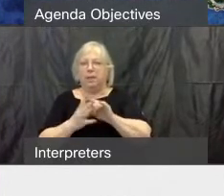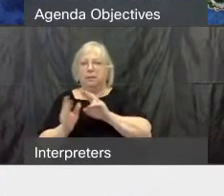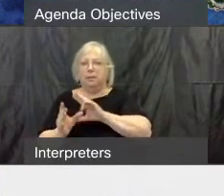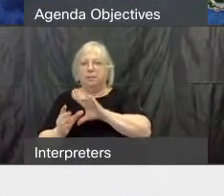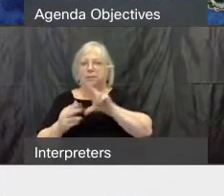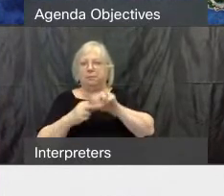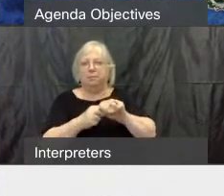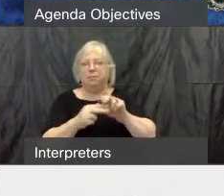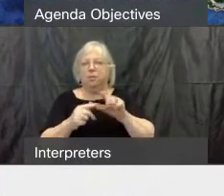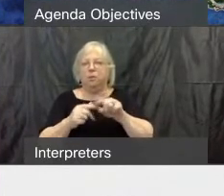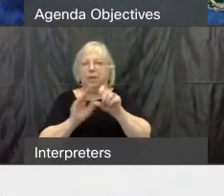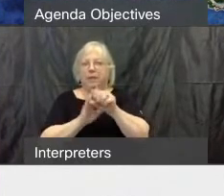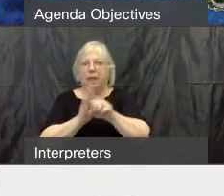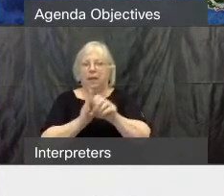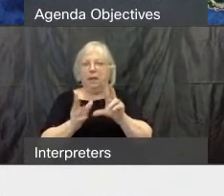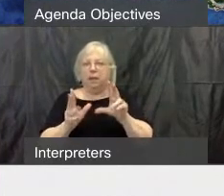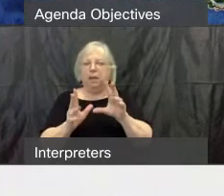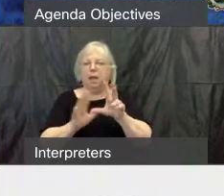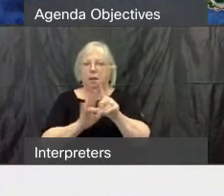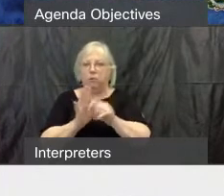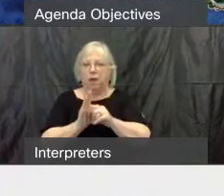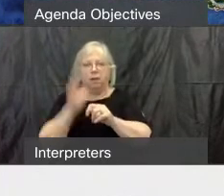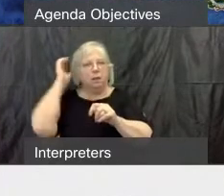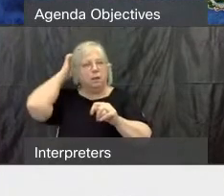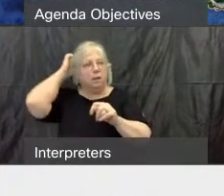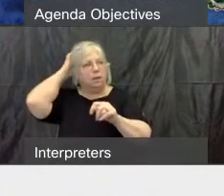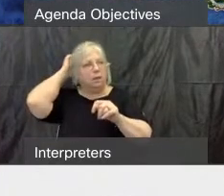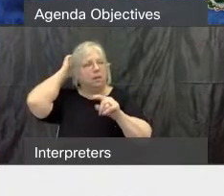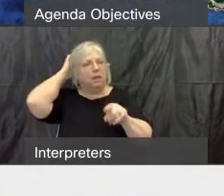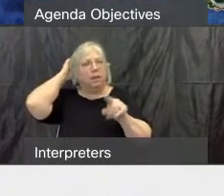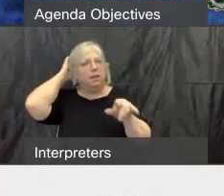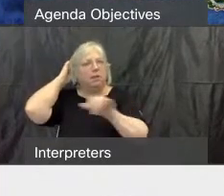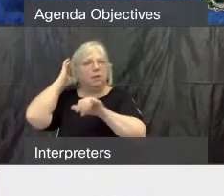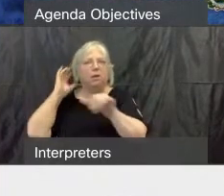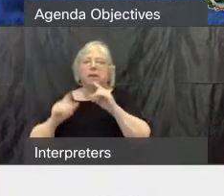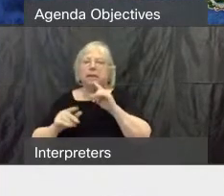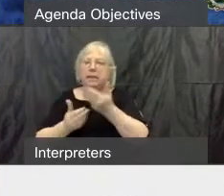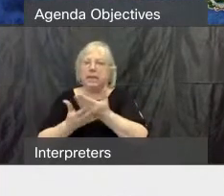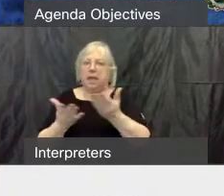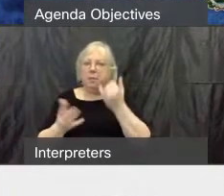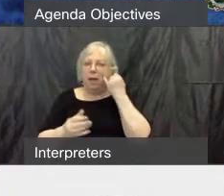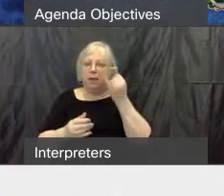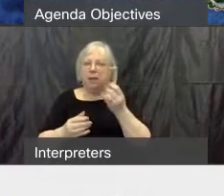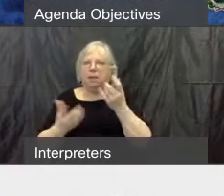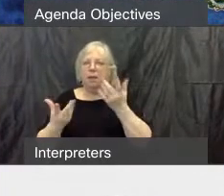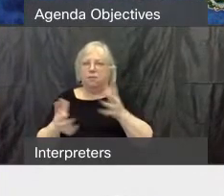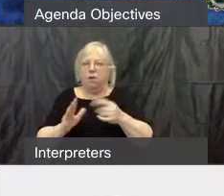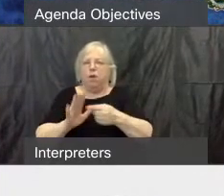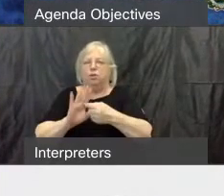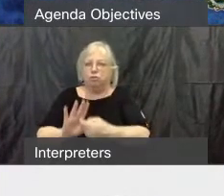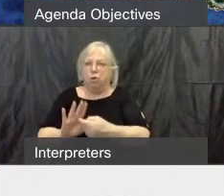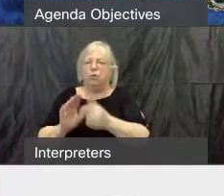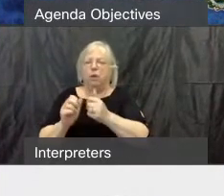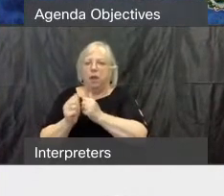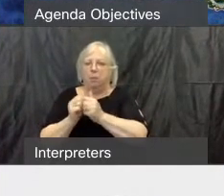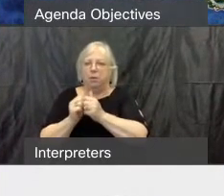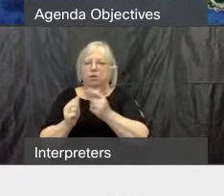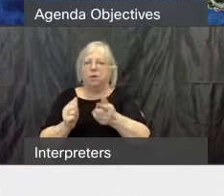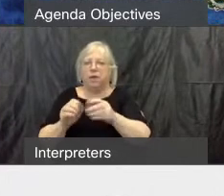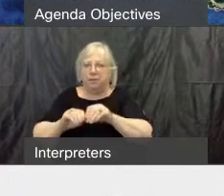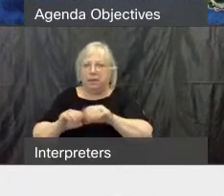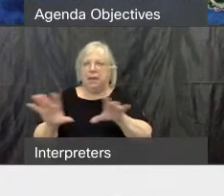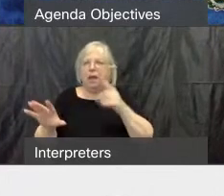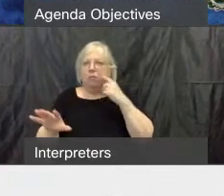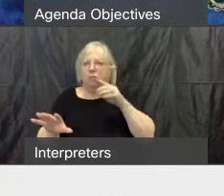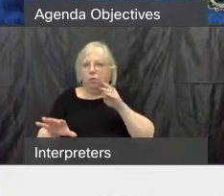state contract. So these co-ops are the same concept of the same thing. So they've already shown the competition, they put it out